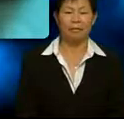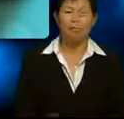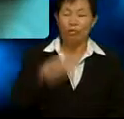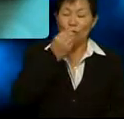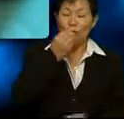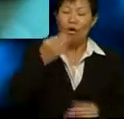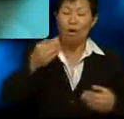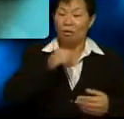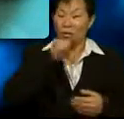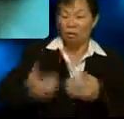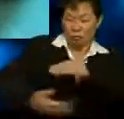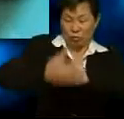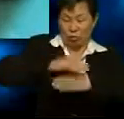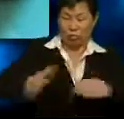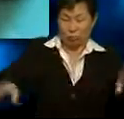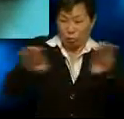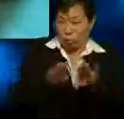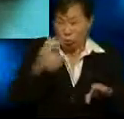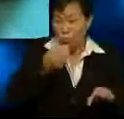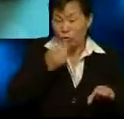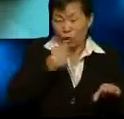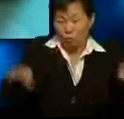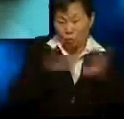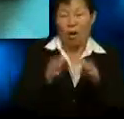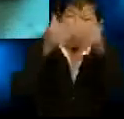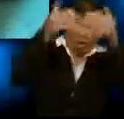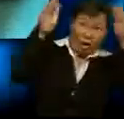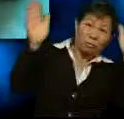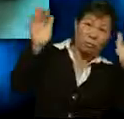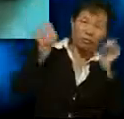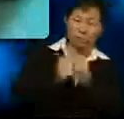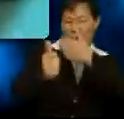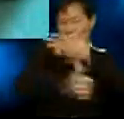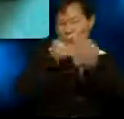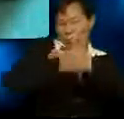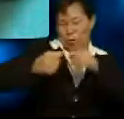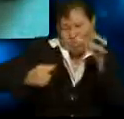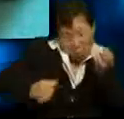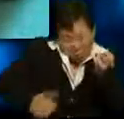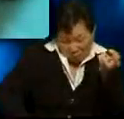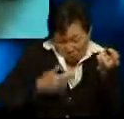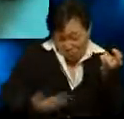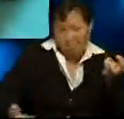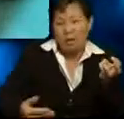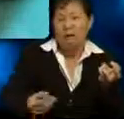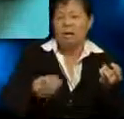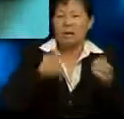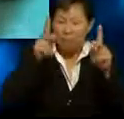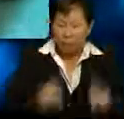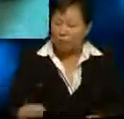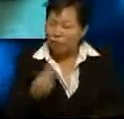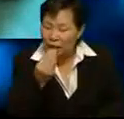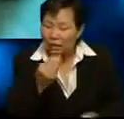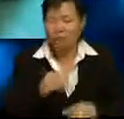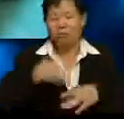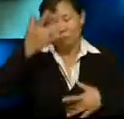food which is not covered is exposed to harmful microorganisms. If a person eats the food, he will get